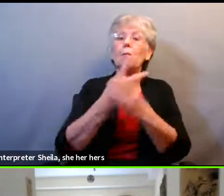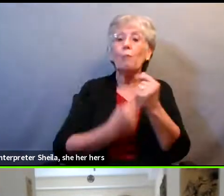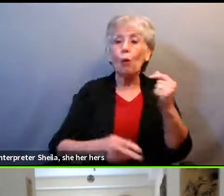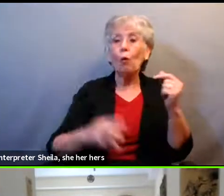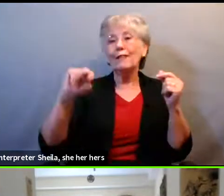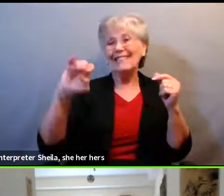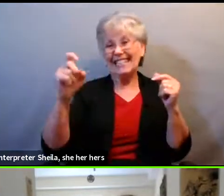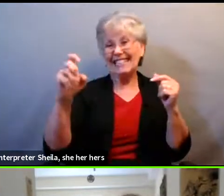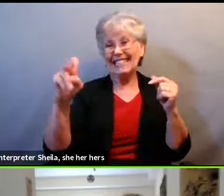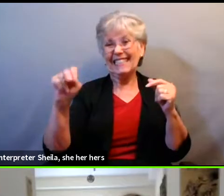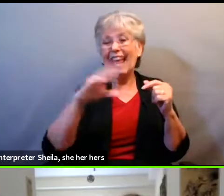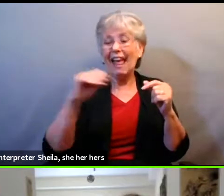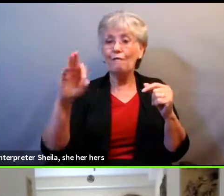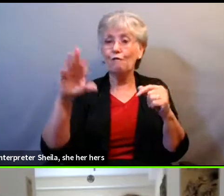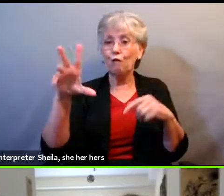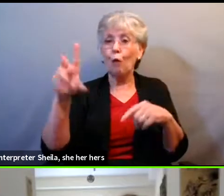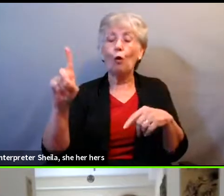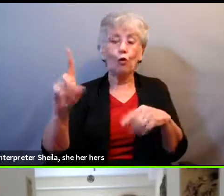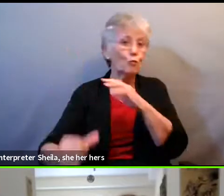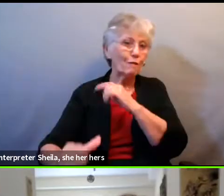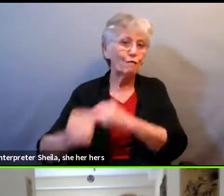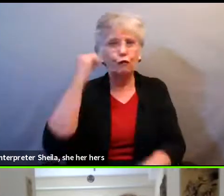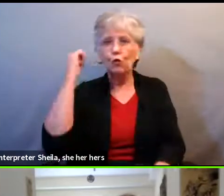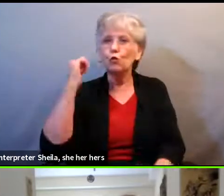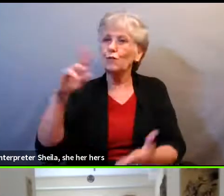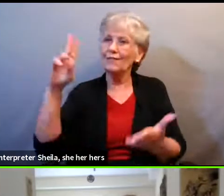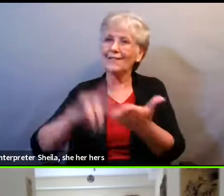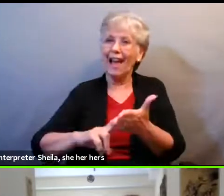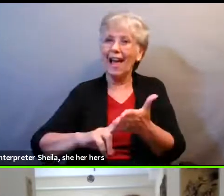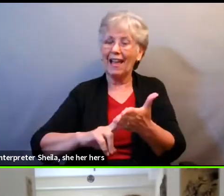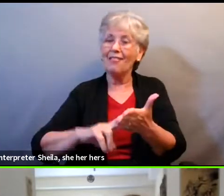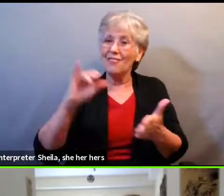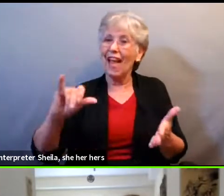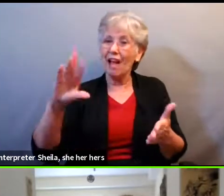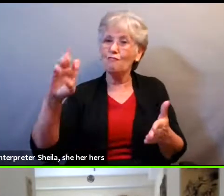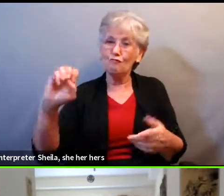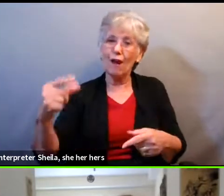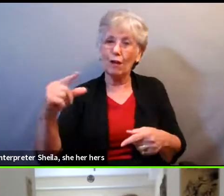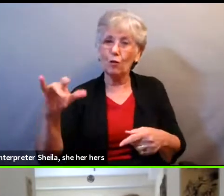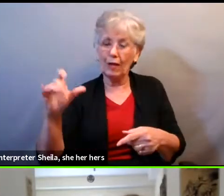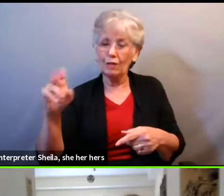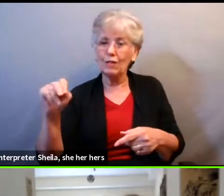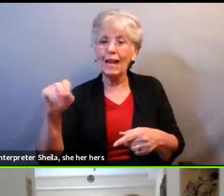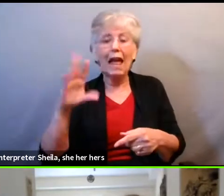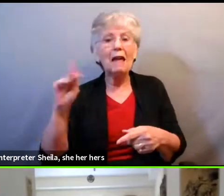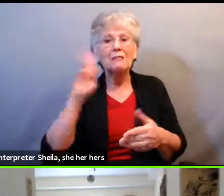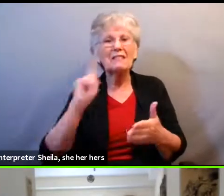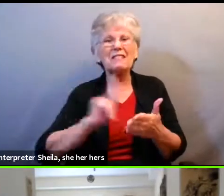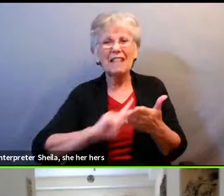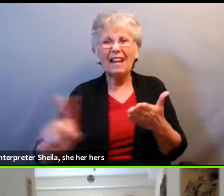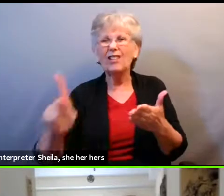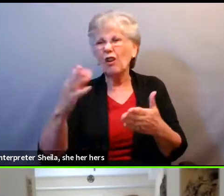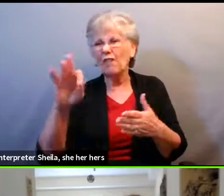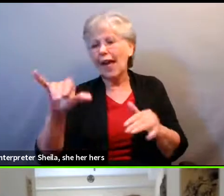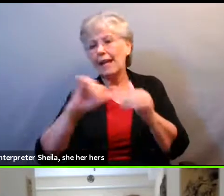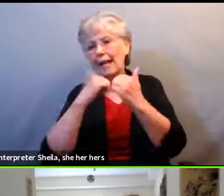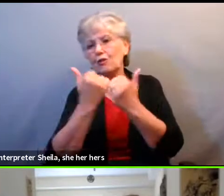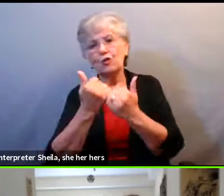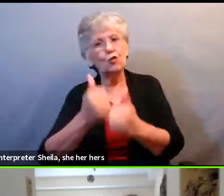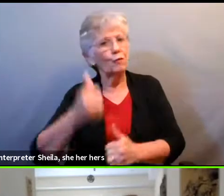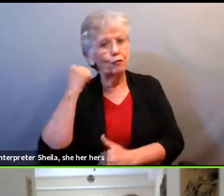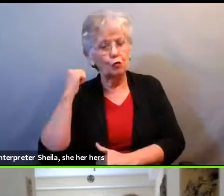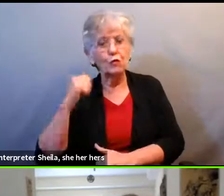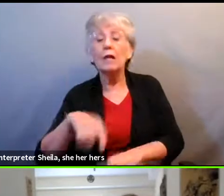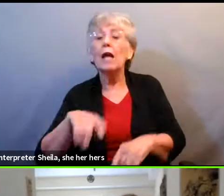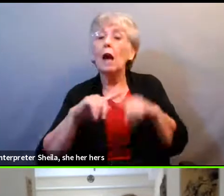Ford, had refused to sign the regulations, and the secretary of the agency.